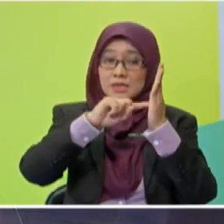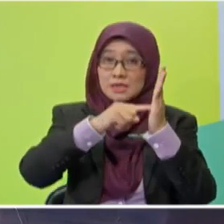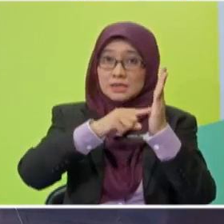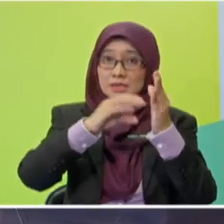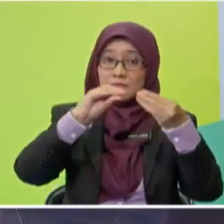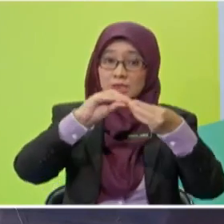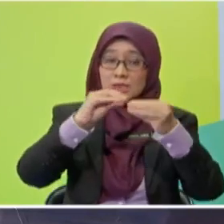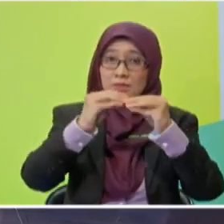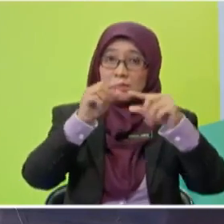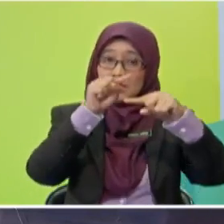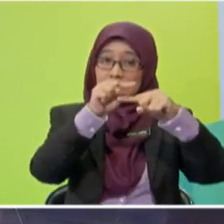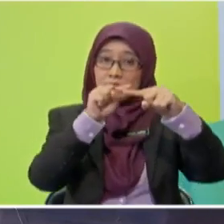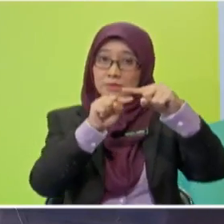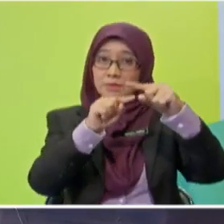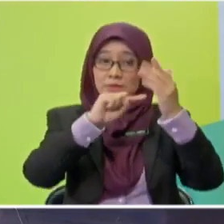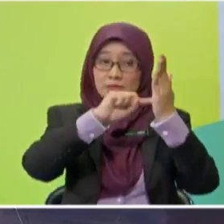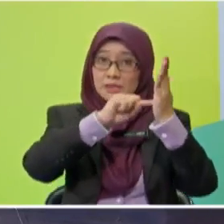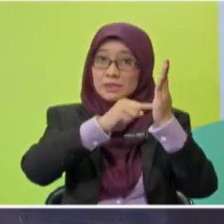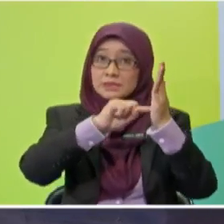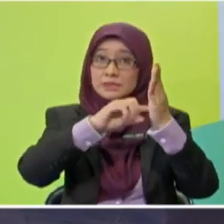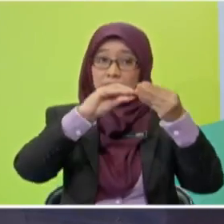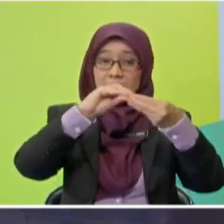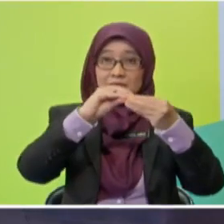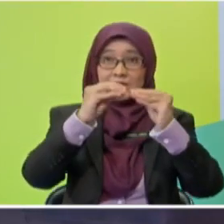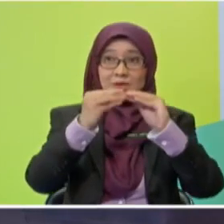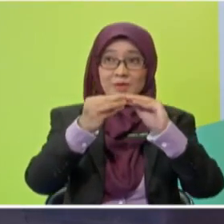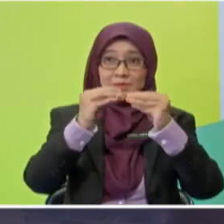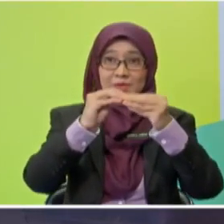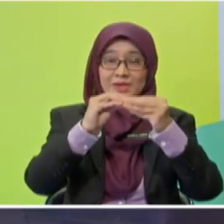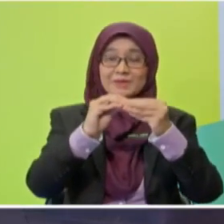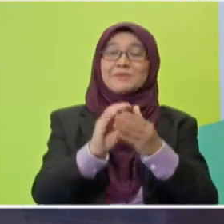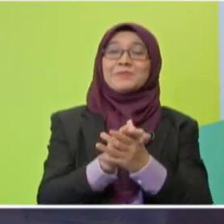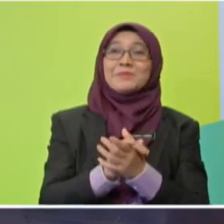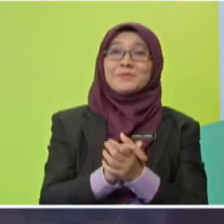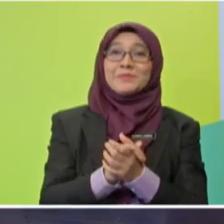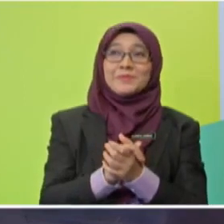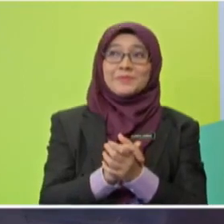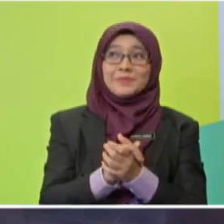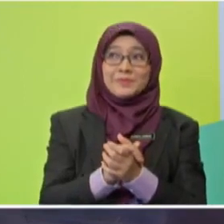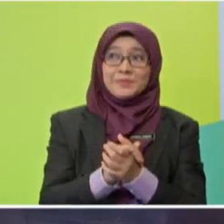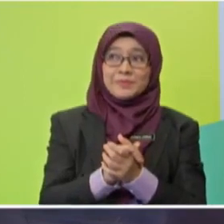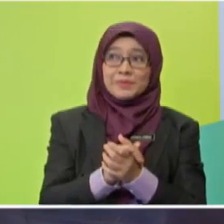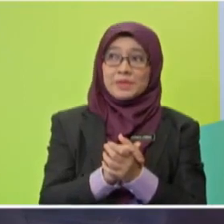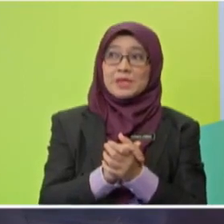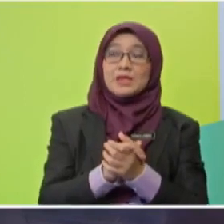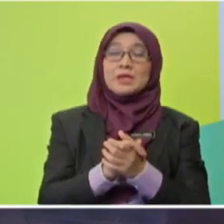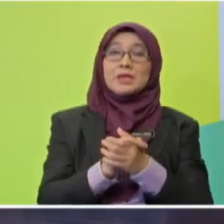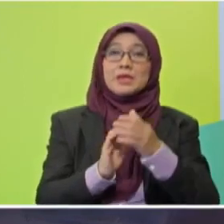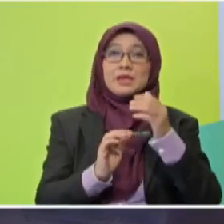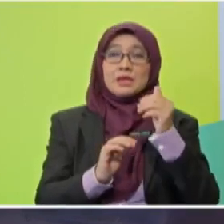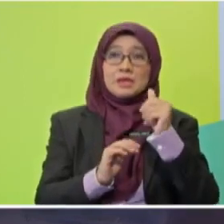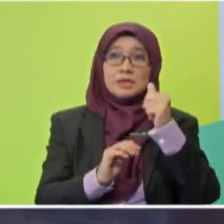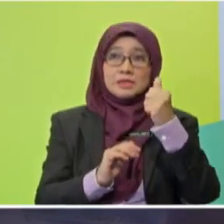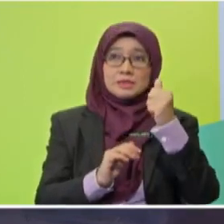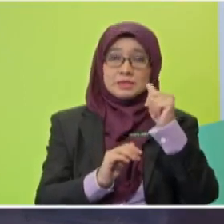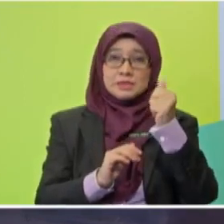numbers. Okay, next. Oh, the number is getting bigger. It's becoming more challenging here. So the question is Okay, I just leave it here.